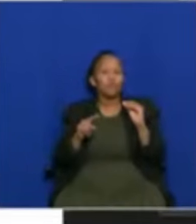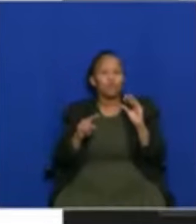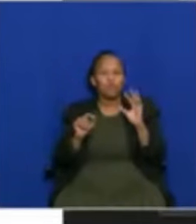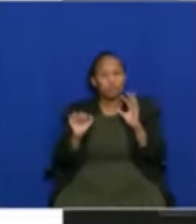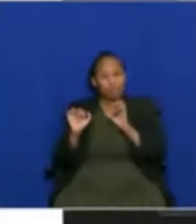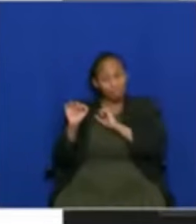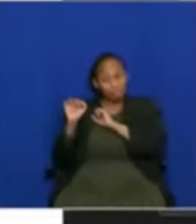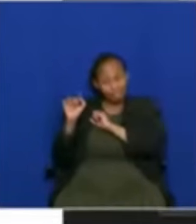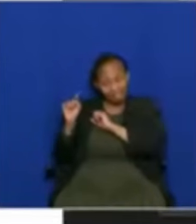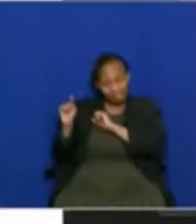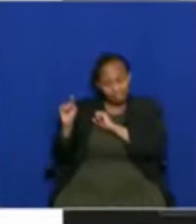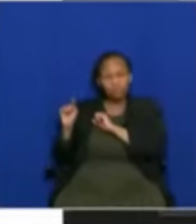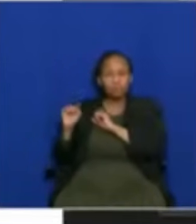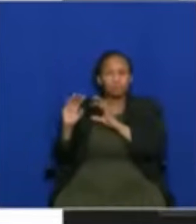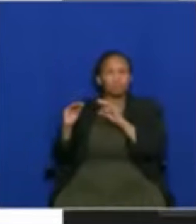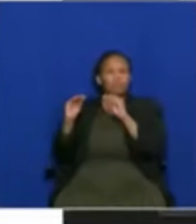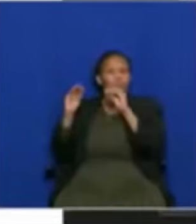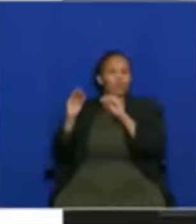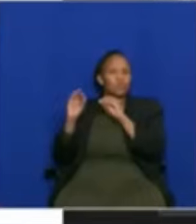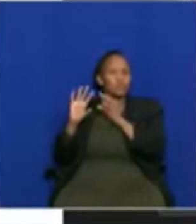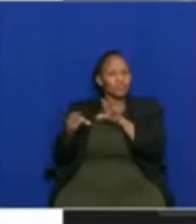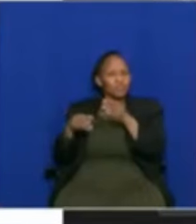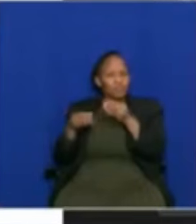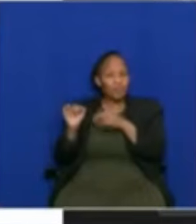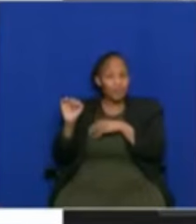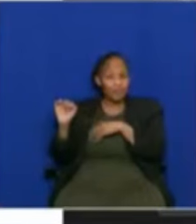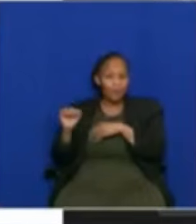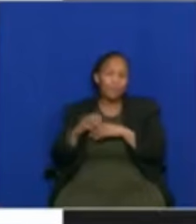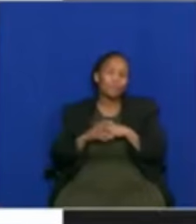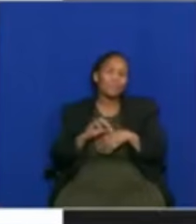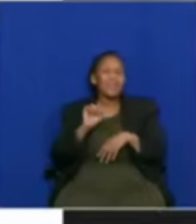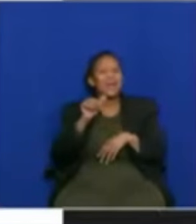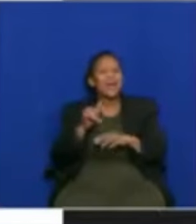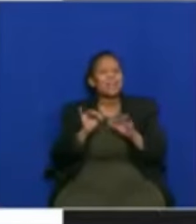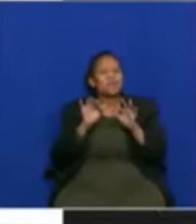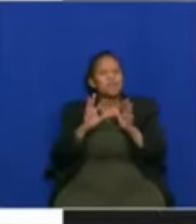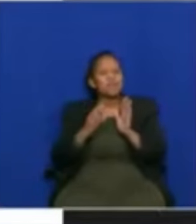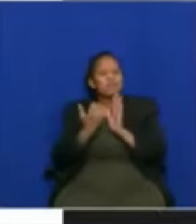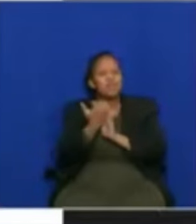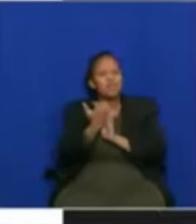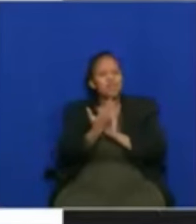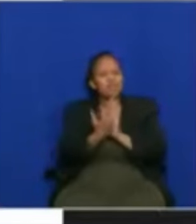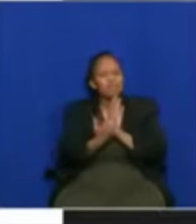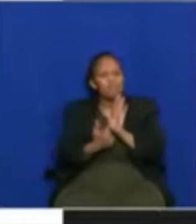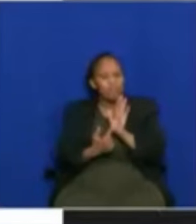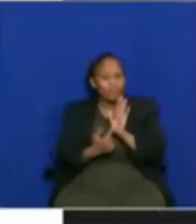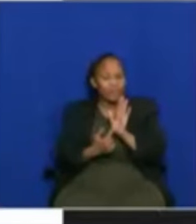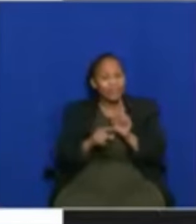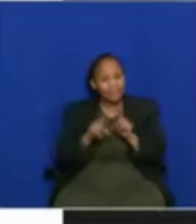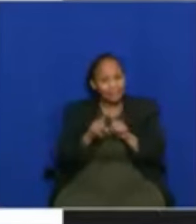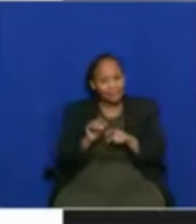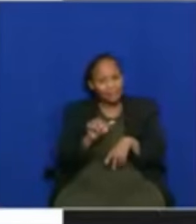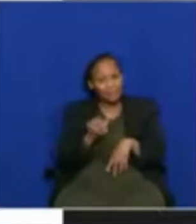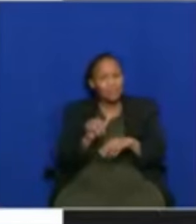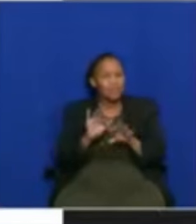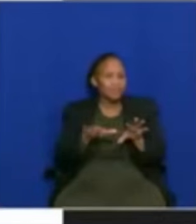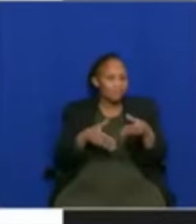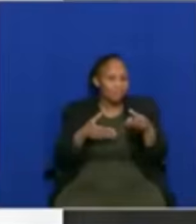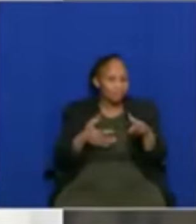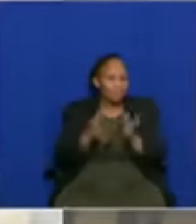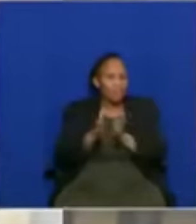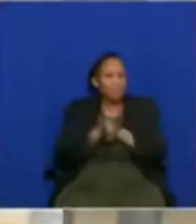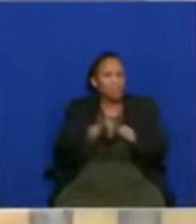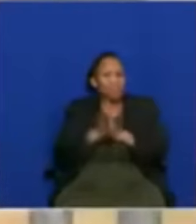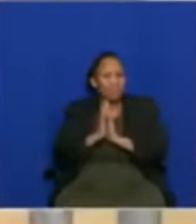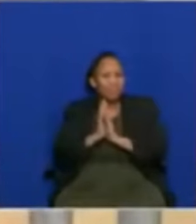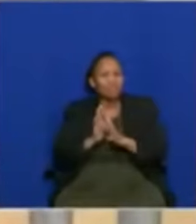regards to the other persons listed here, those documents were also requested for the purposes of this investigation